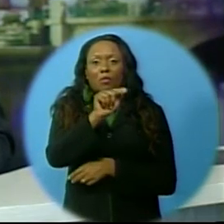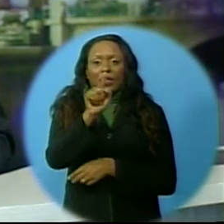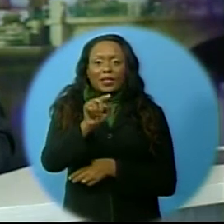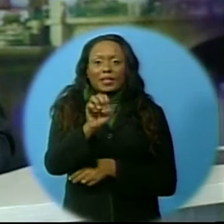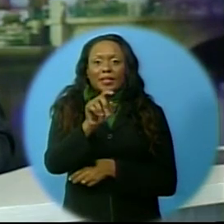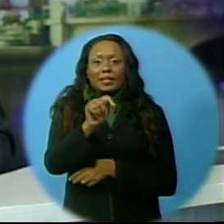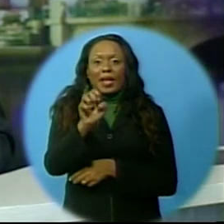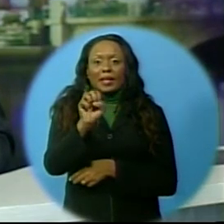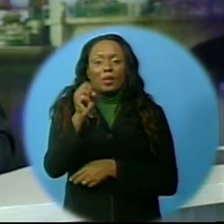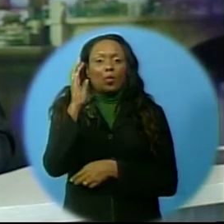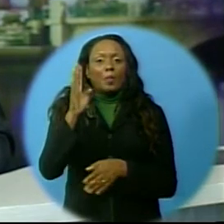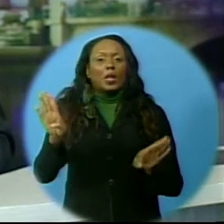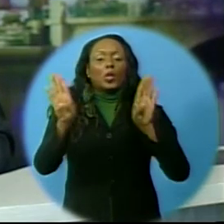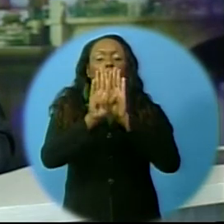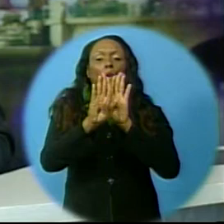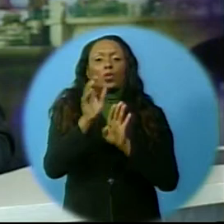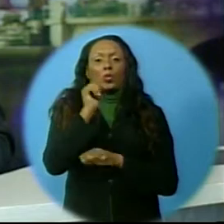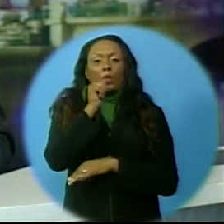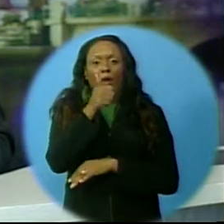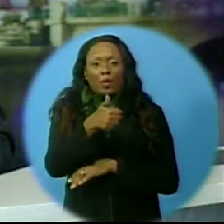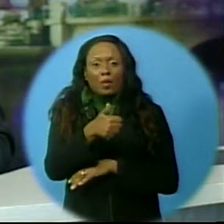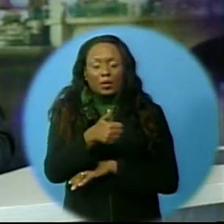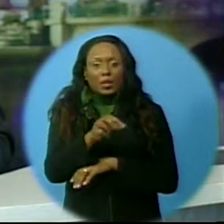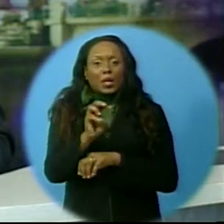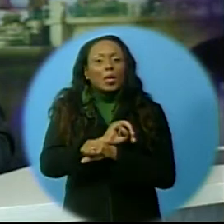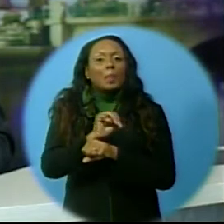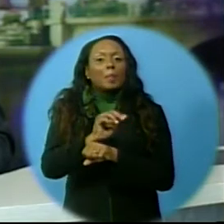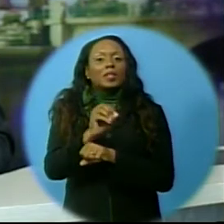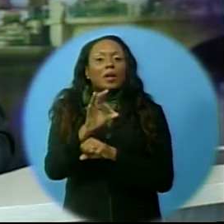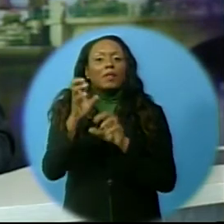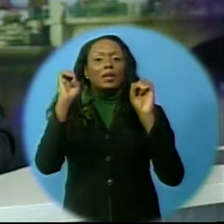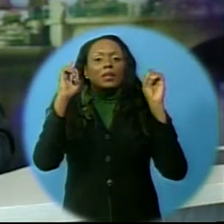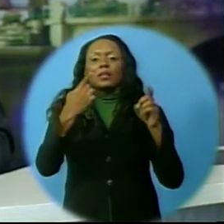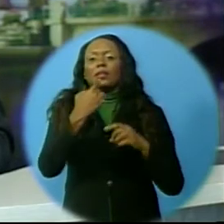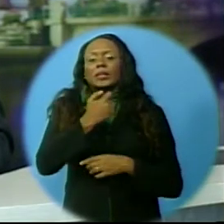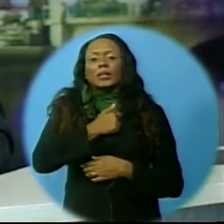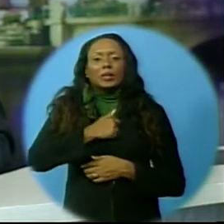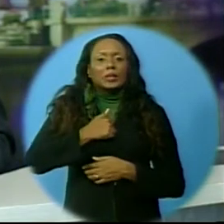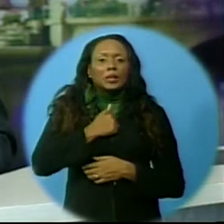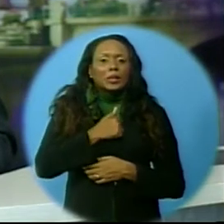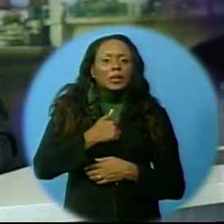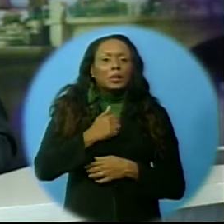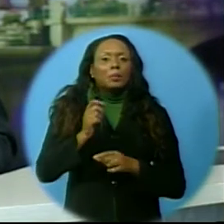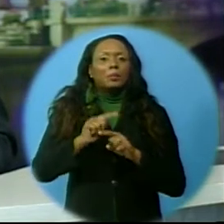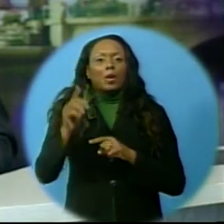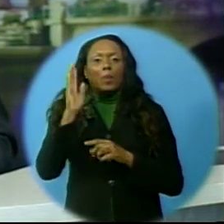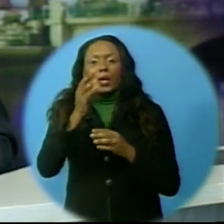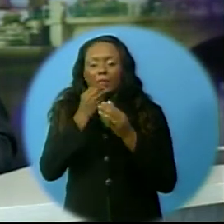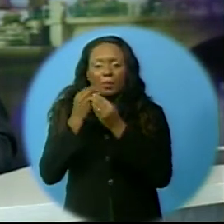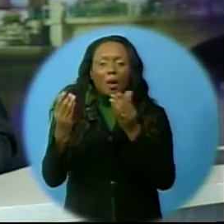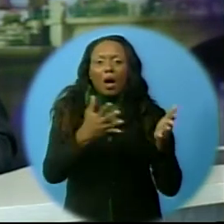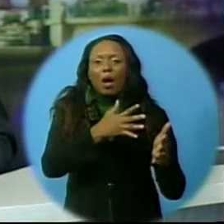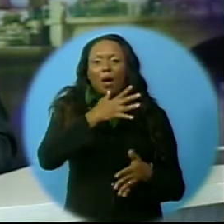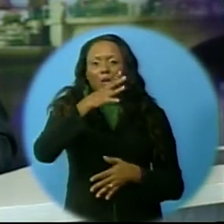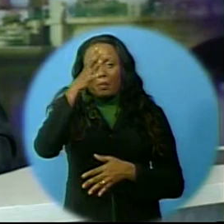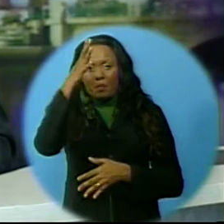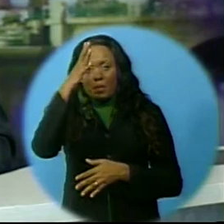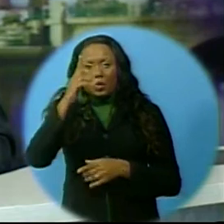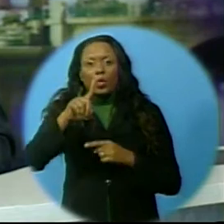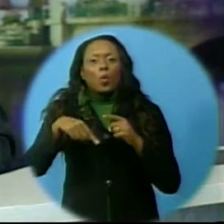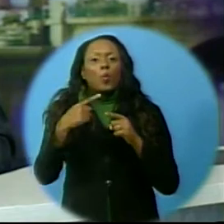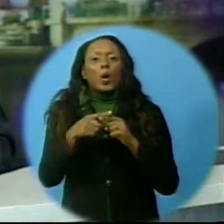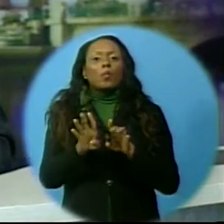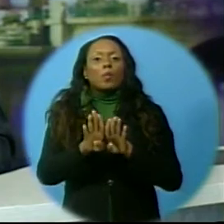The Ministry of Education says it regrets any inconvenience the closure may cause and will inform parents or guardians about its